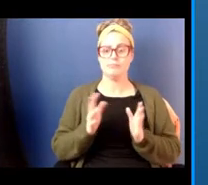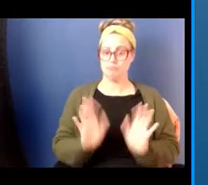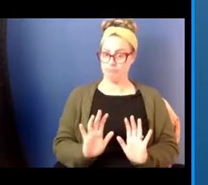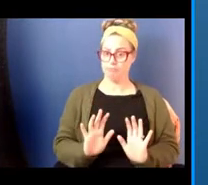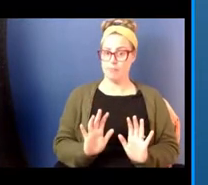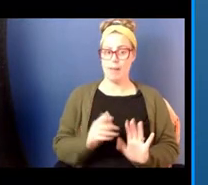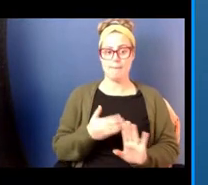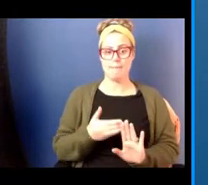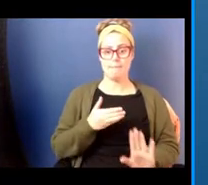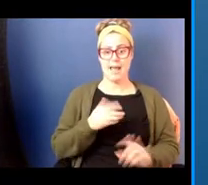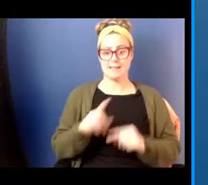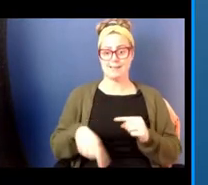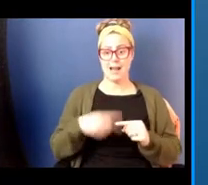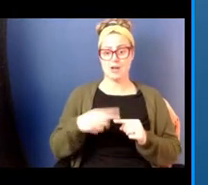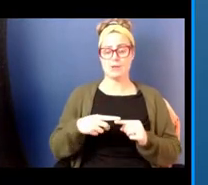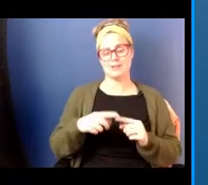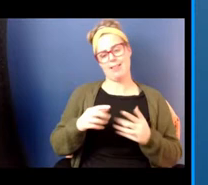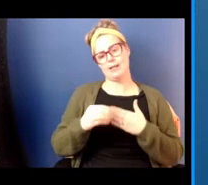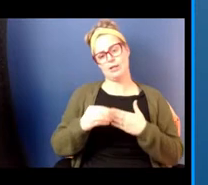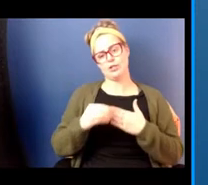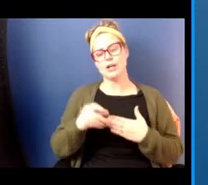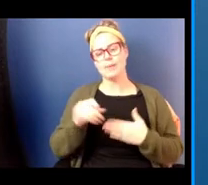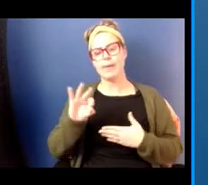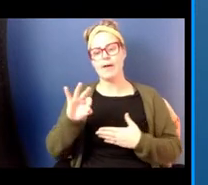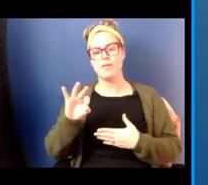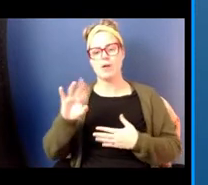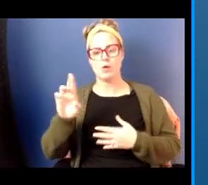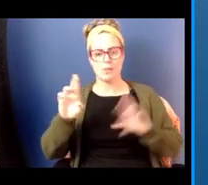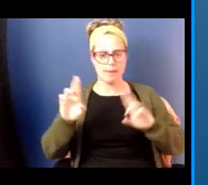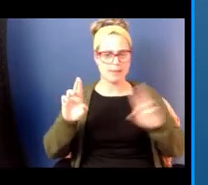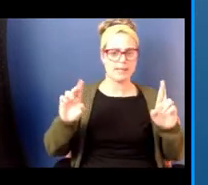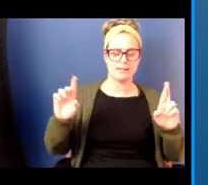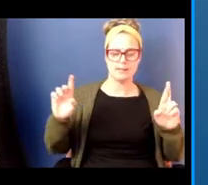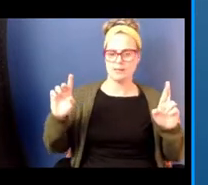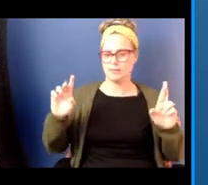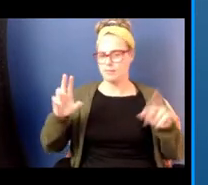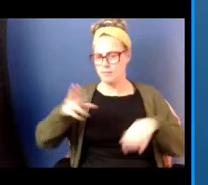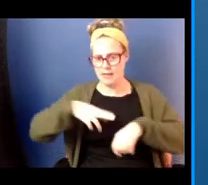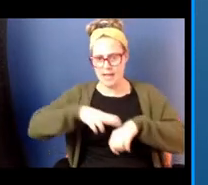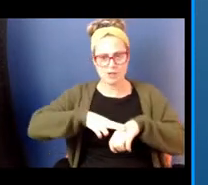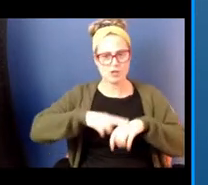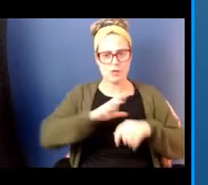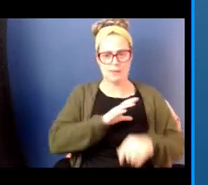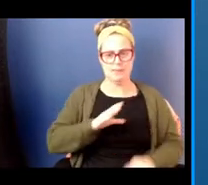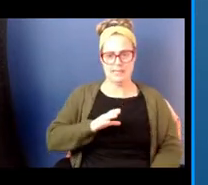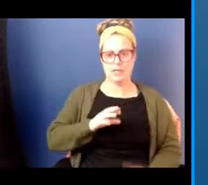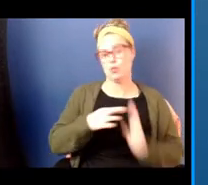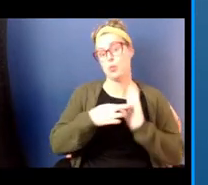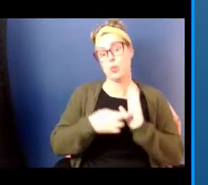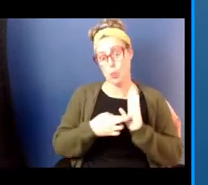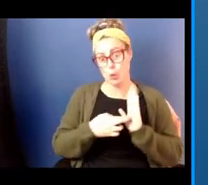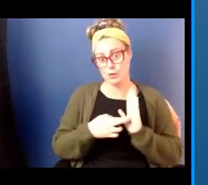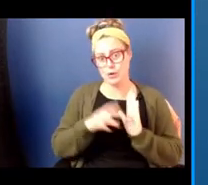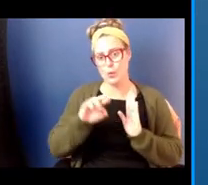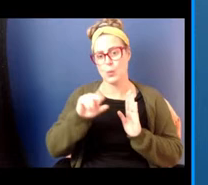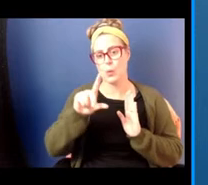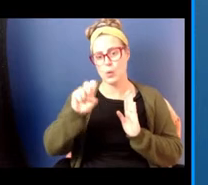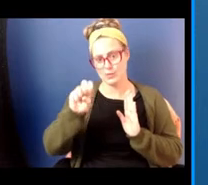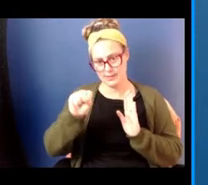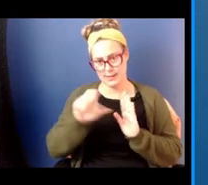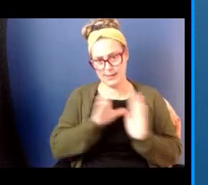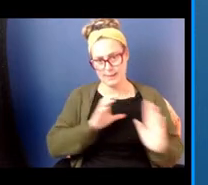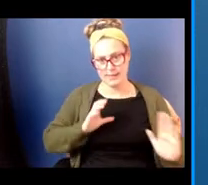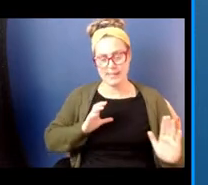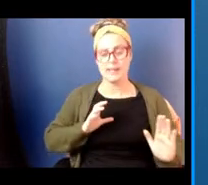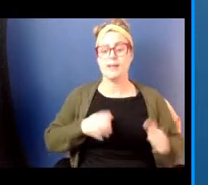leadership of the Republican National Committee and their rules committee has been willing to uh discuss and collaborate with